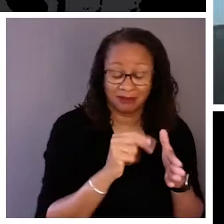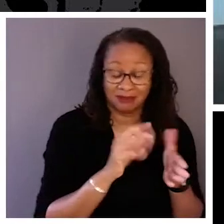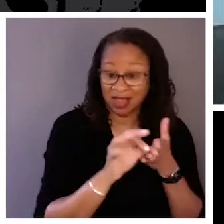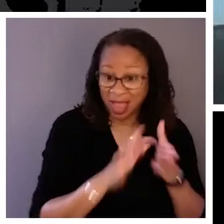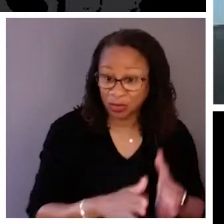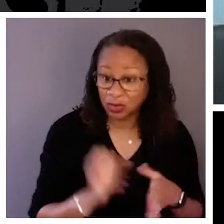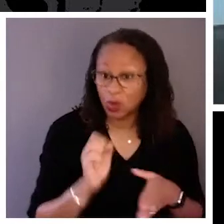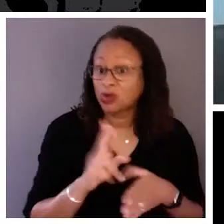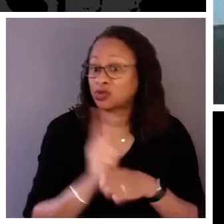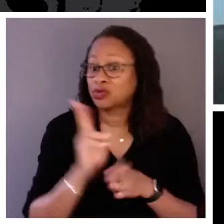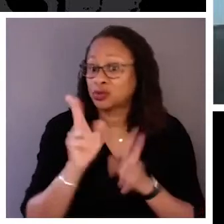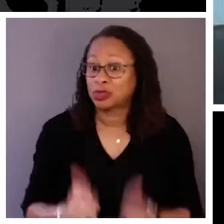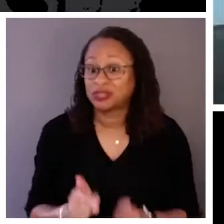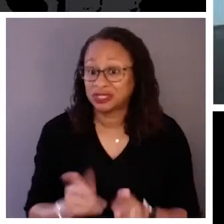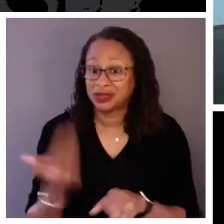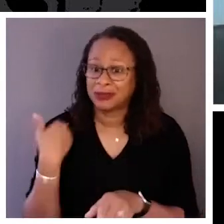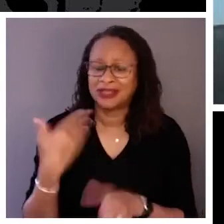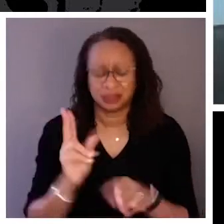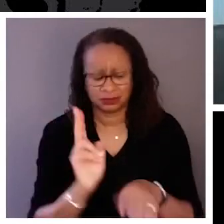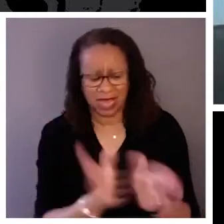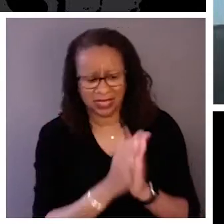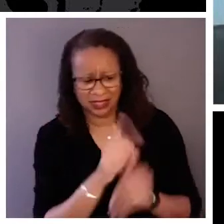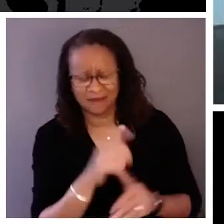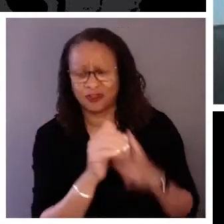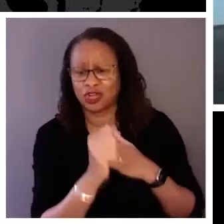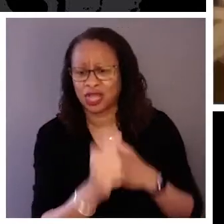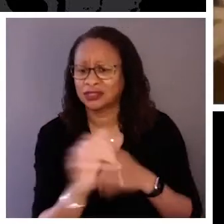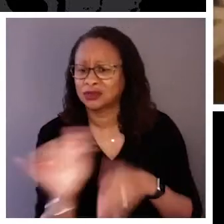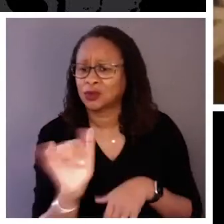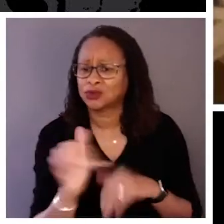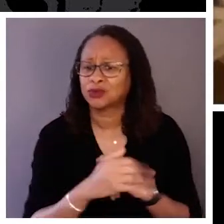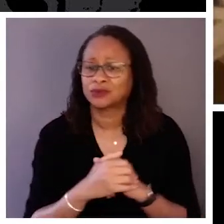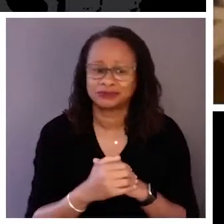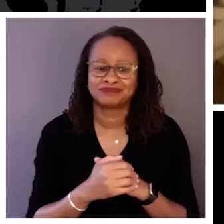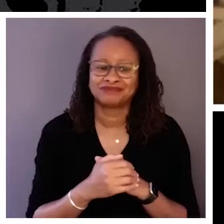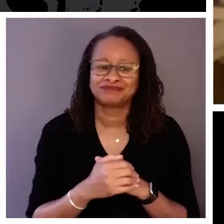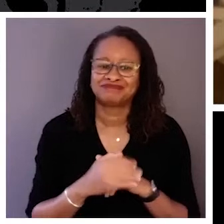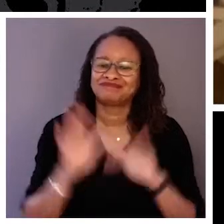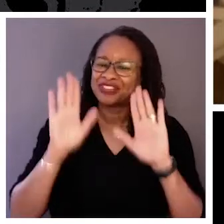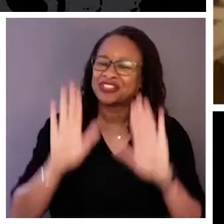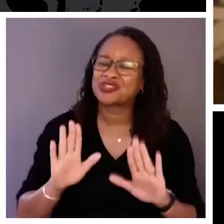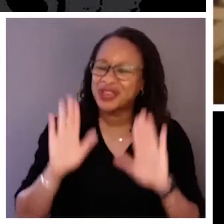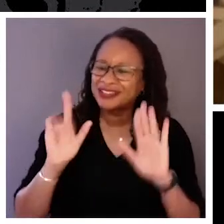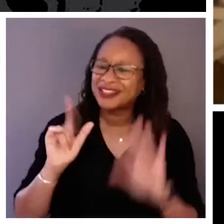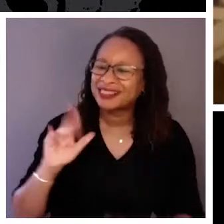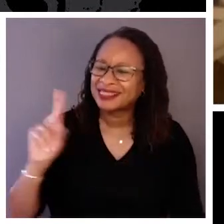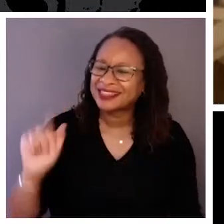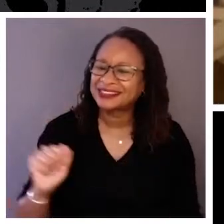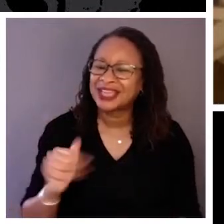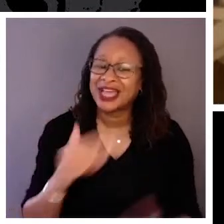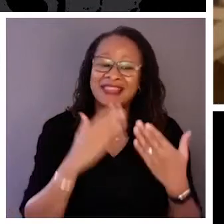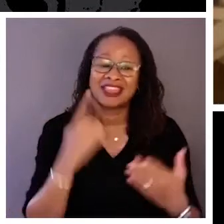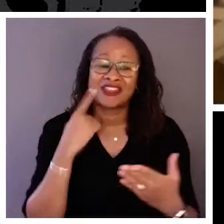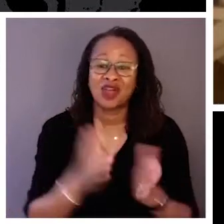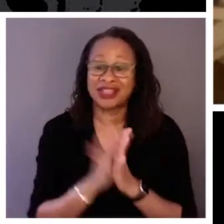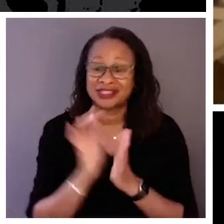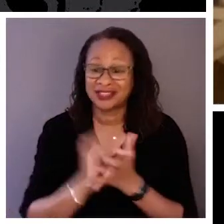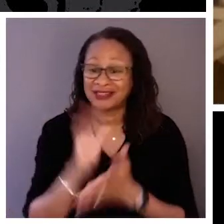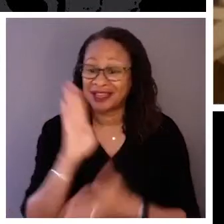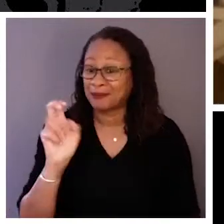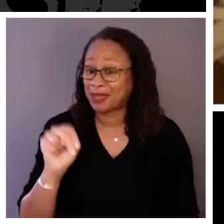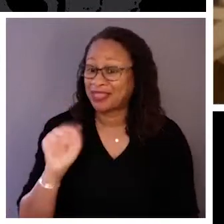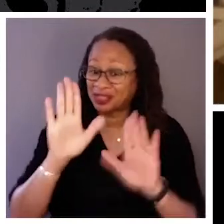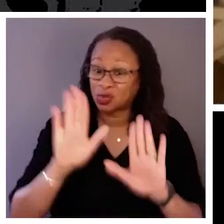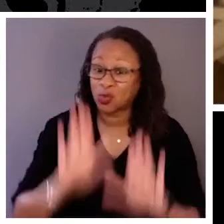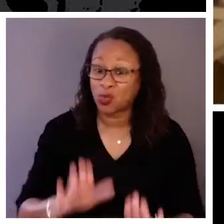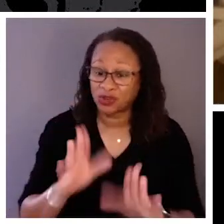past, ask for guidance there as well. So, yes. That's great. That's good great. questions. Thanks for asking that, Ben. That's great information for us to